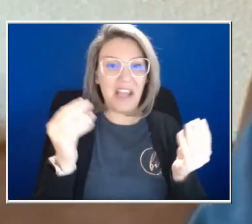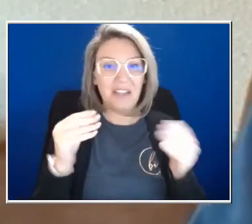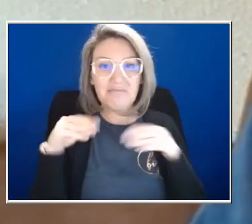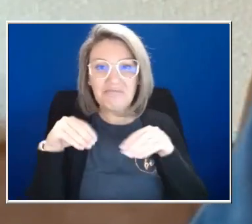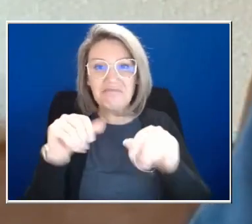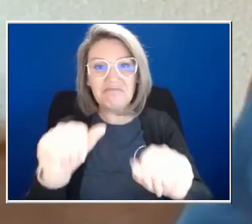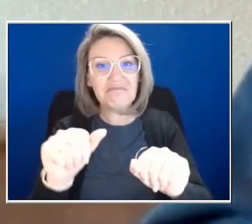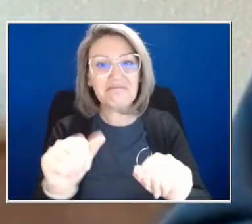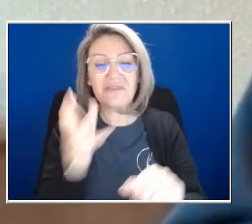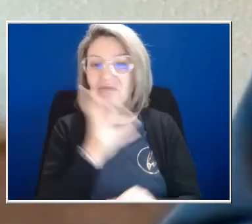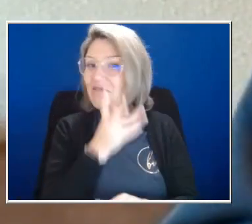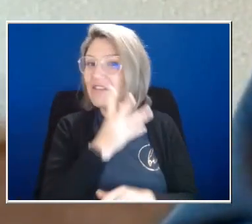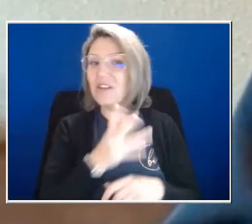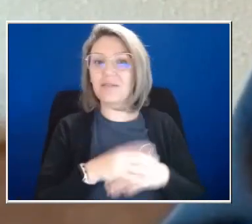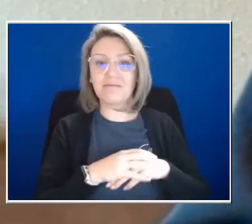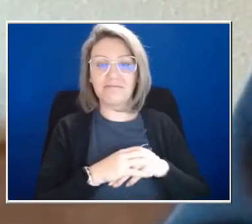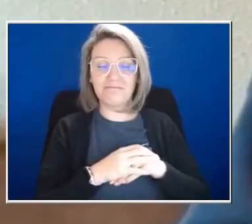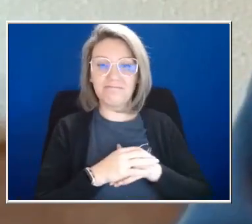not